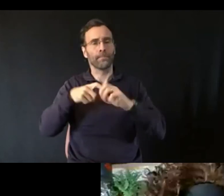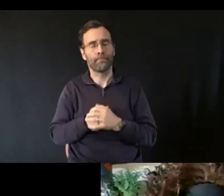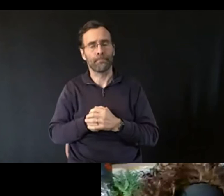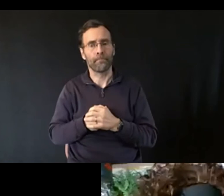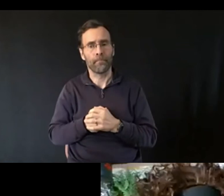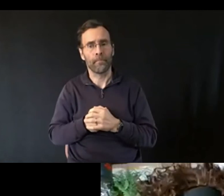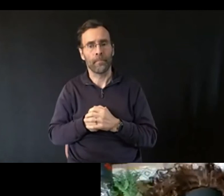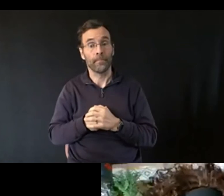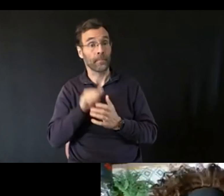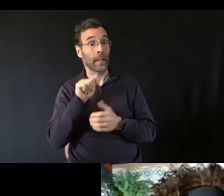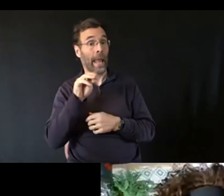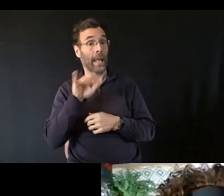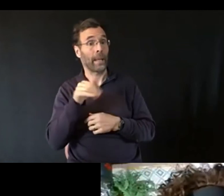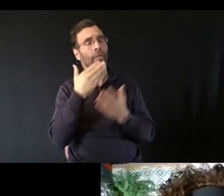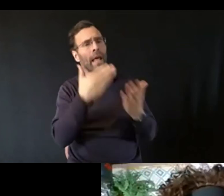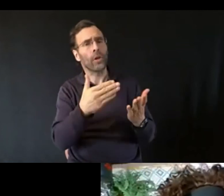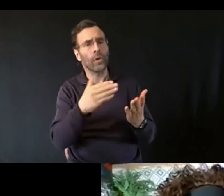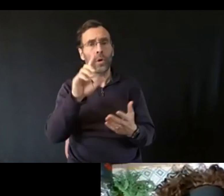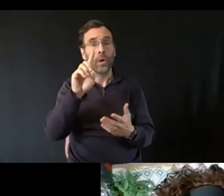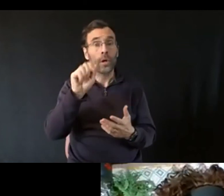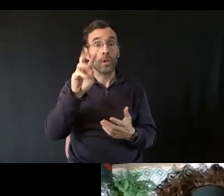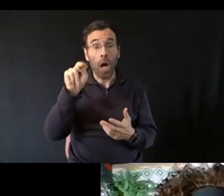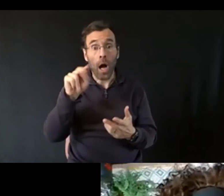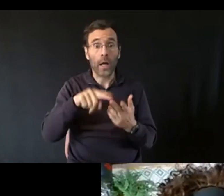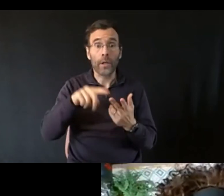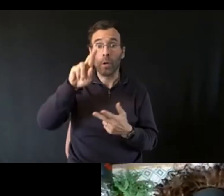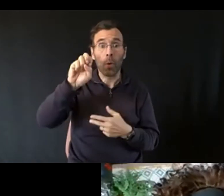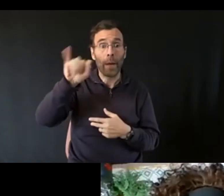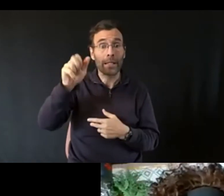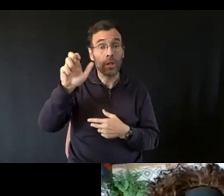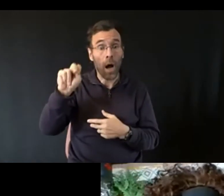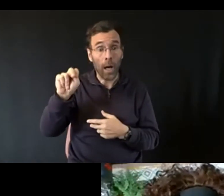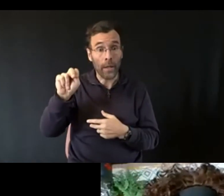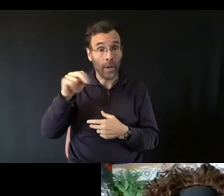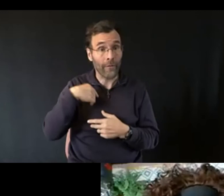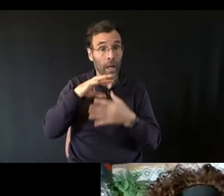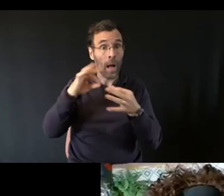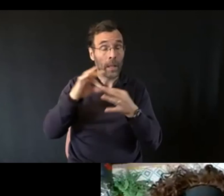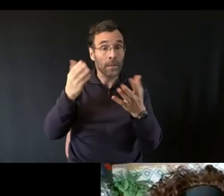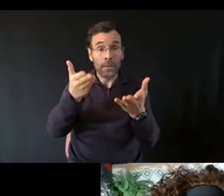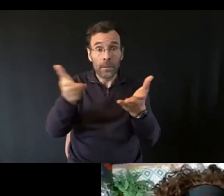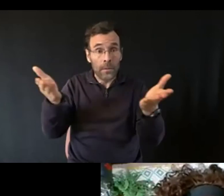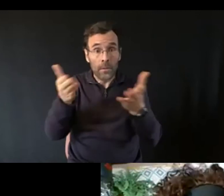Thank you, Janet, for that. Dawn or Rajean, do you have any comments on that question?